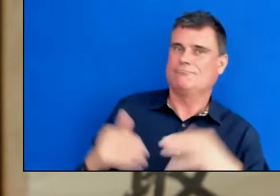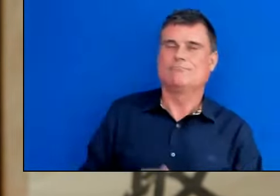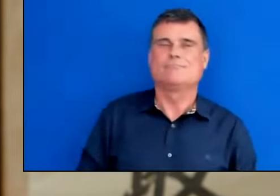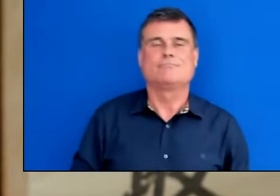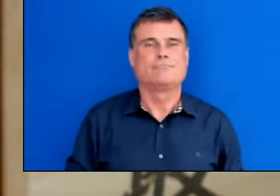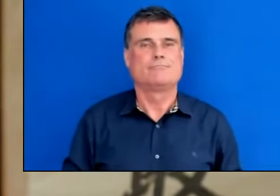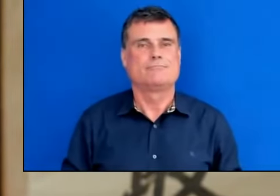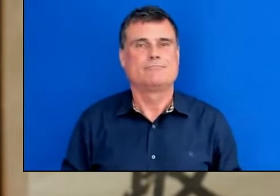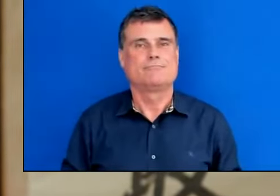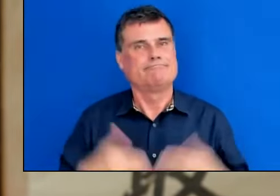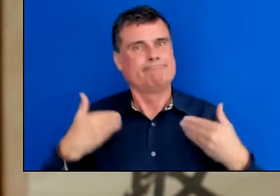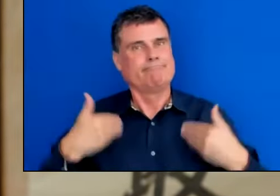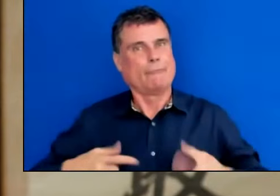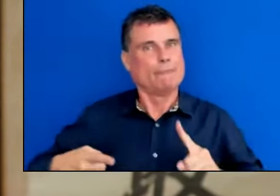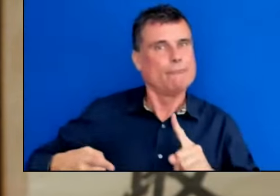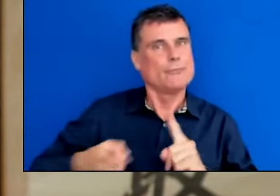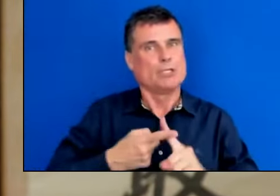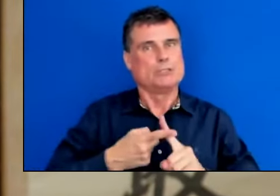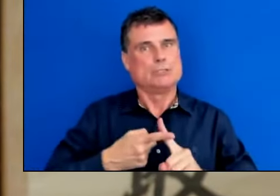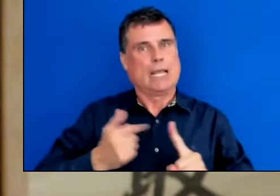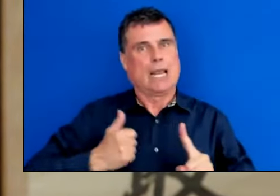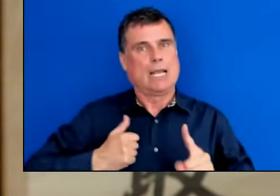Thank you.